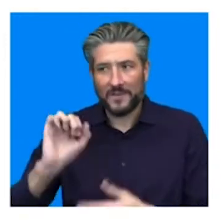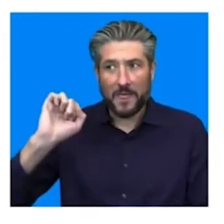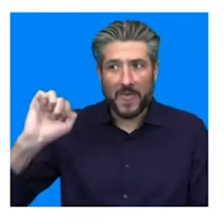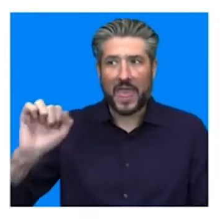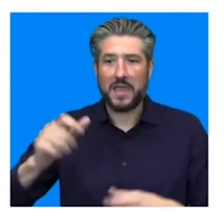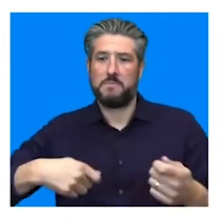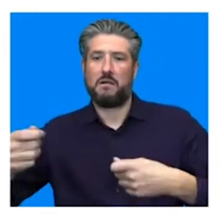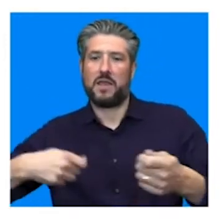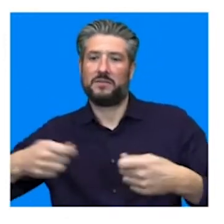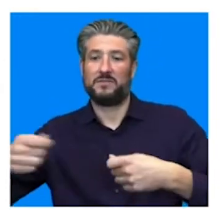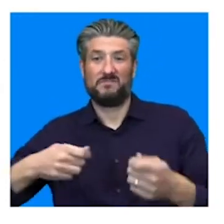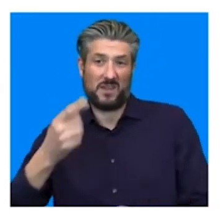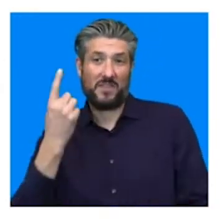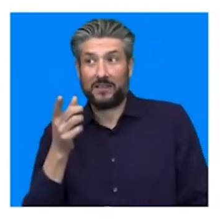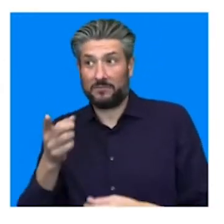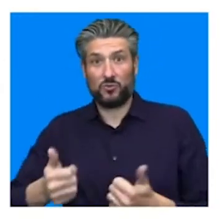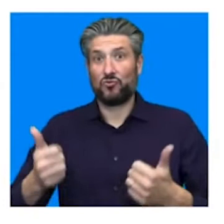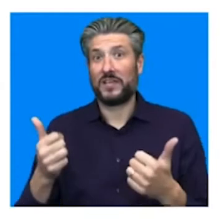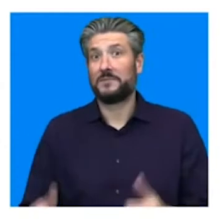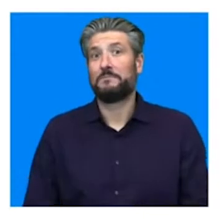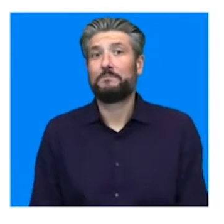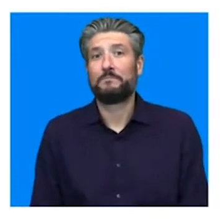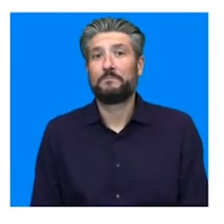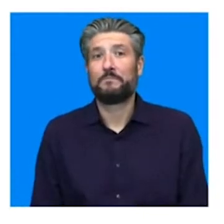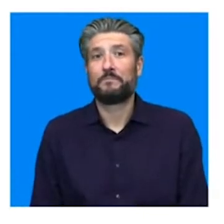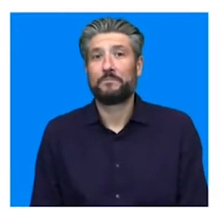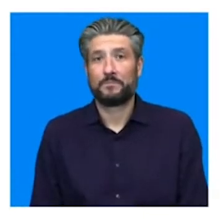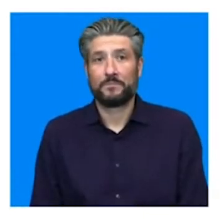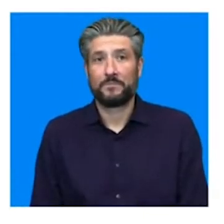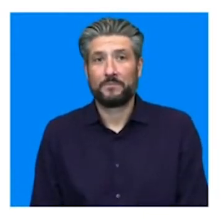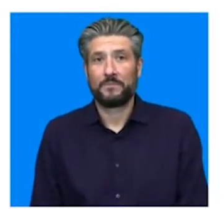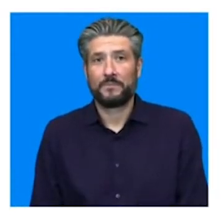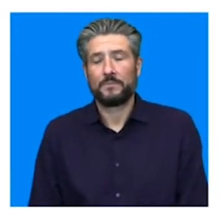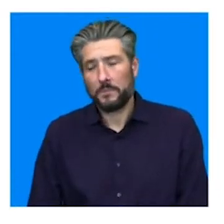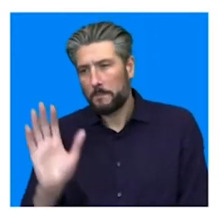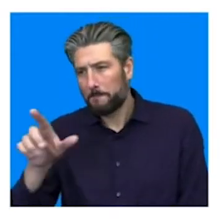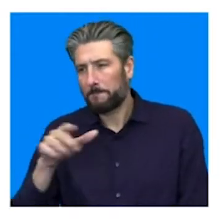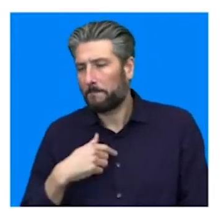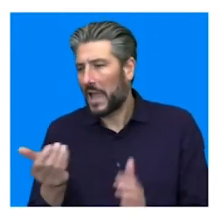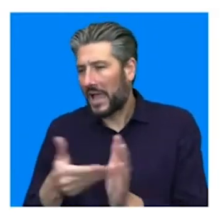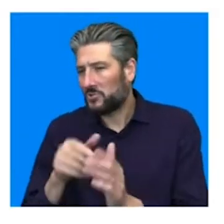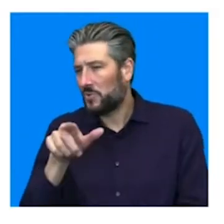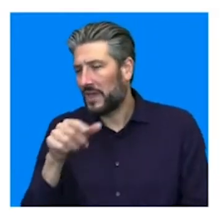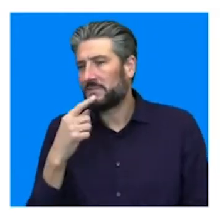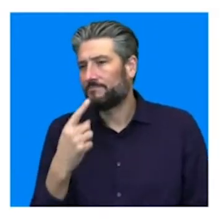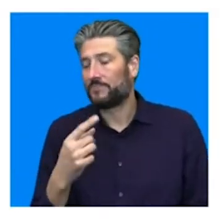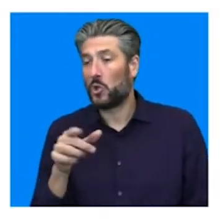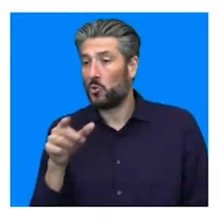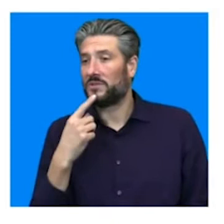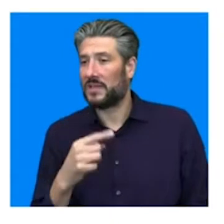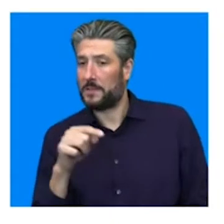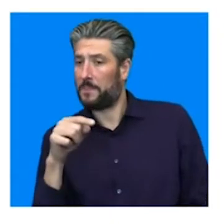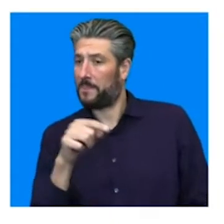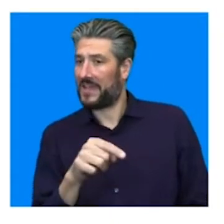like that, which is great. Yeah, and I think just building on that, Emma, I think that when we talk about that group, that is of course